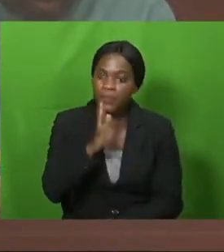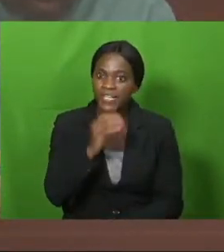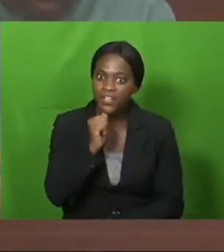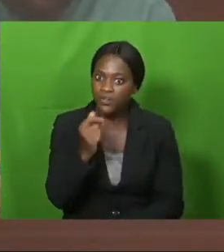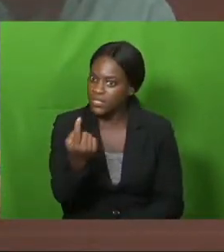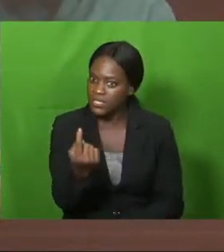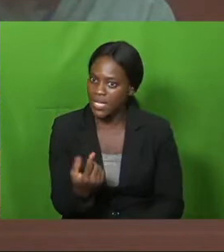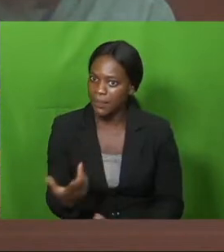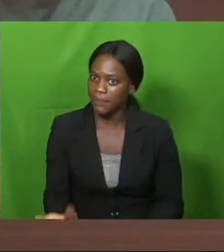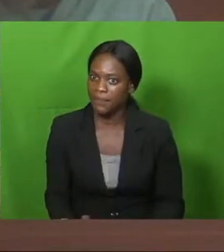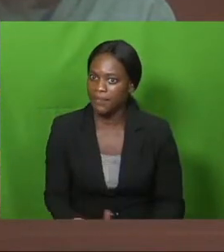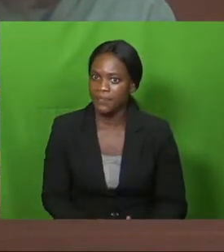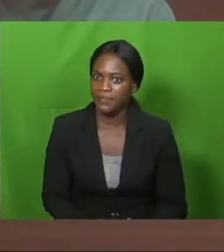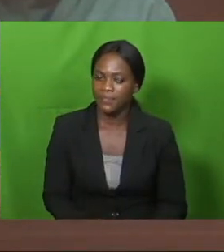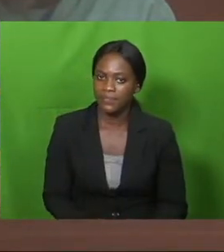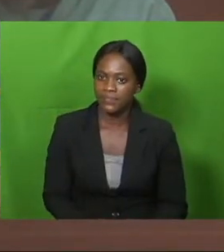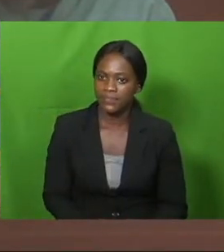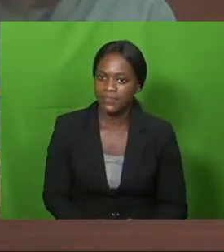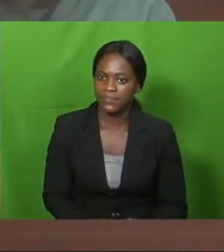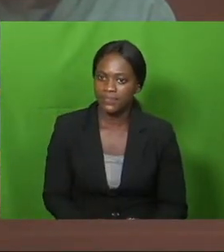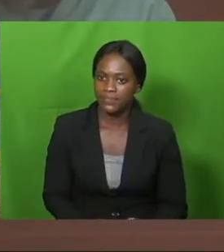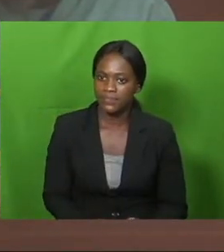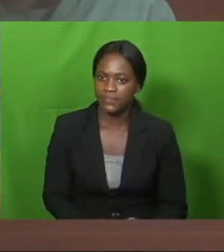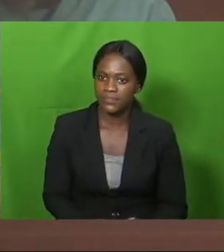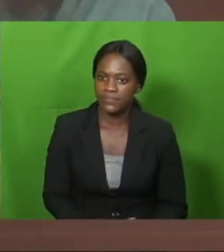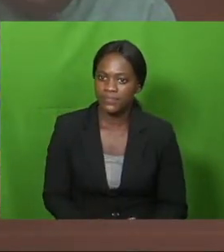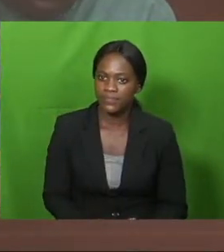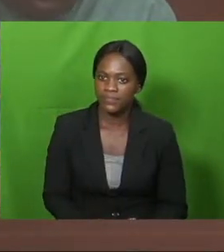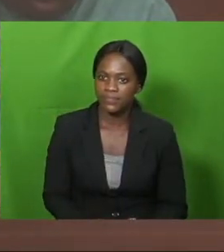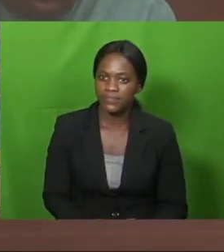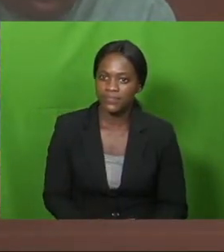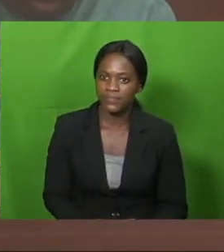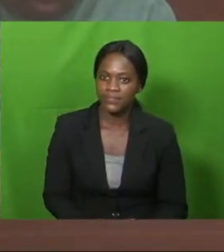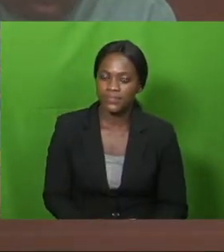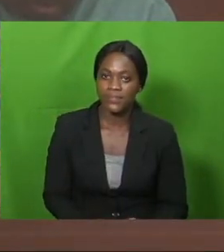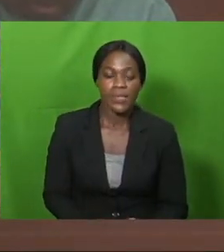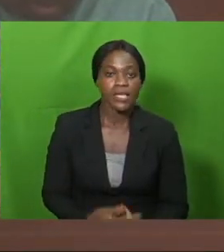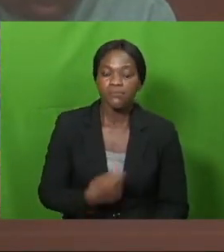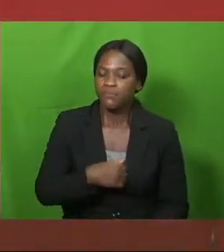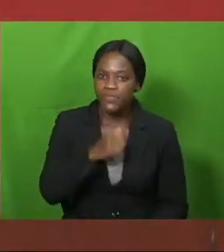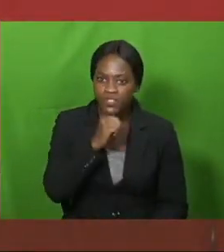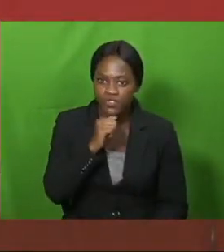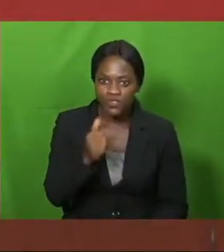come. Honorable member, I'm not taking anything from the doctor. I'm taking